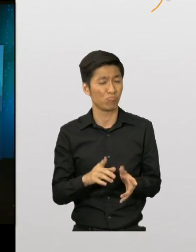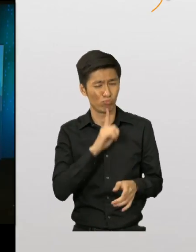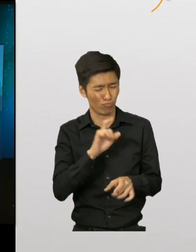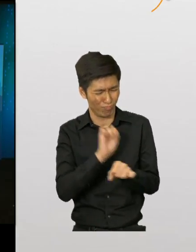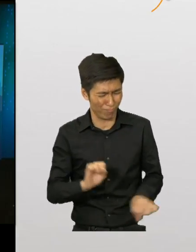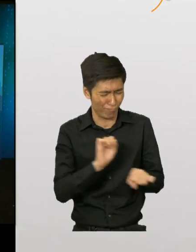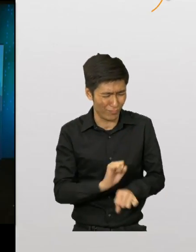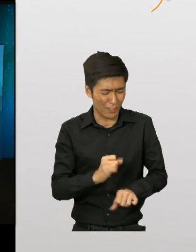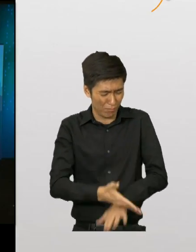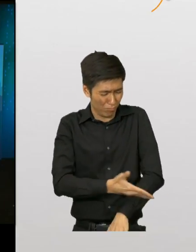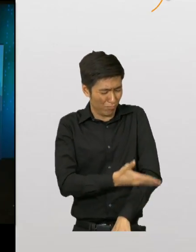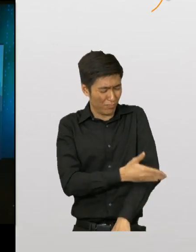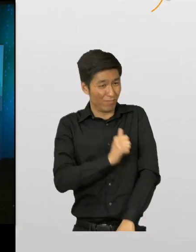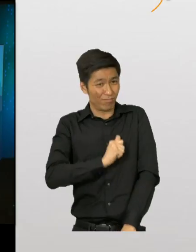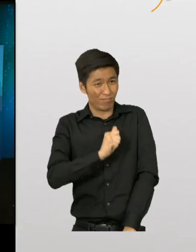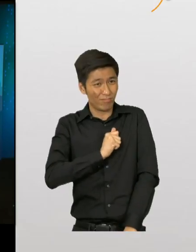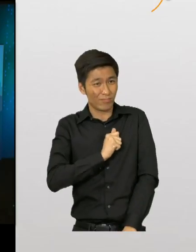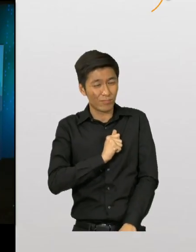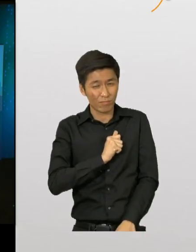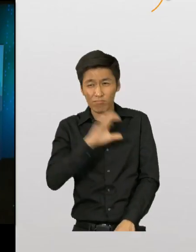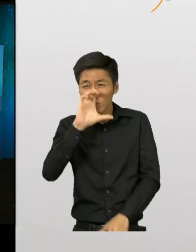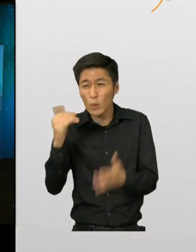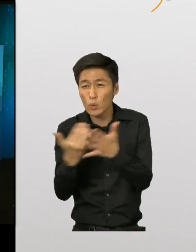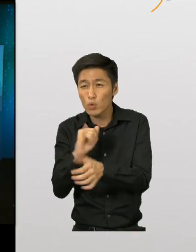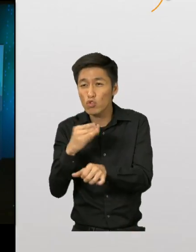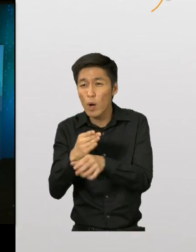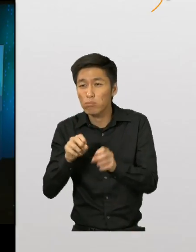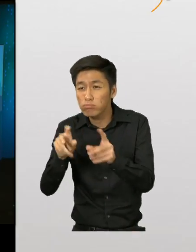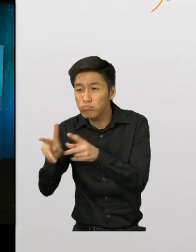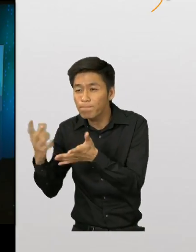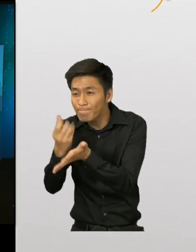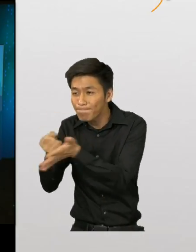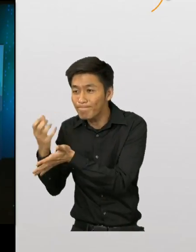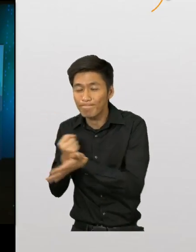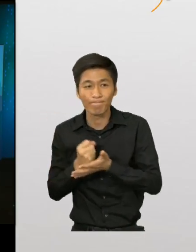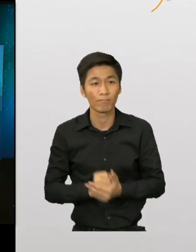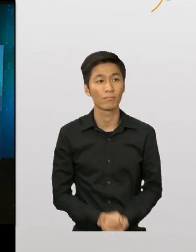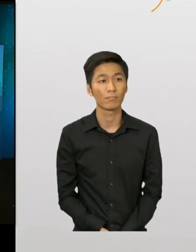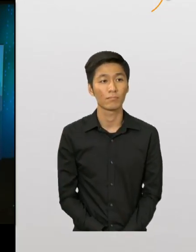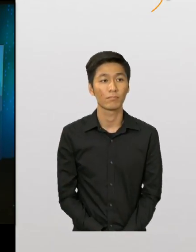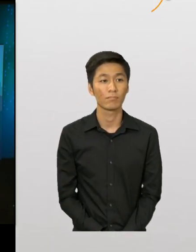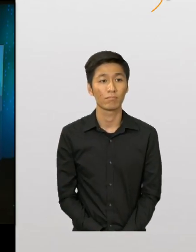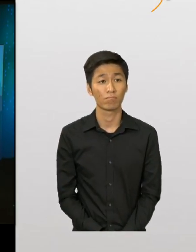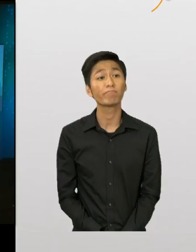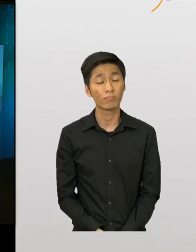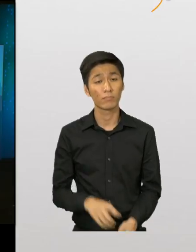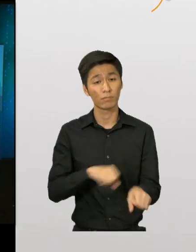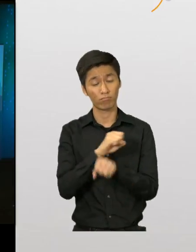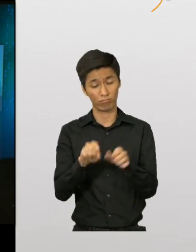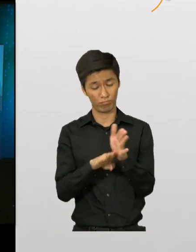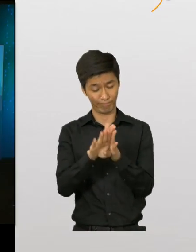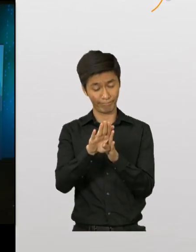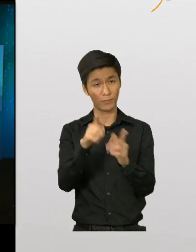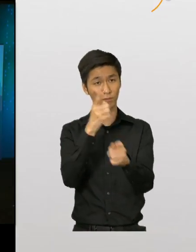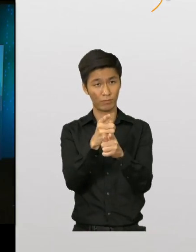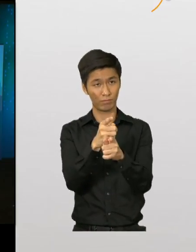to upgrade their skills and to seize new job opportunities. We are on the right track. The economic